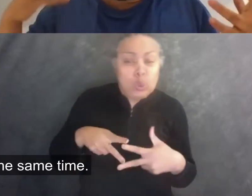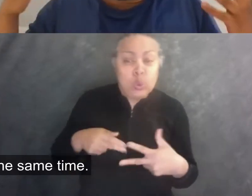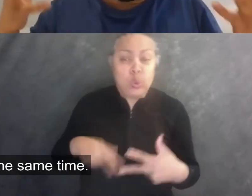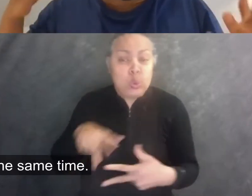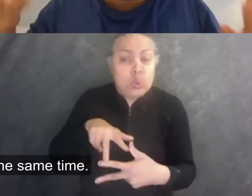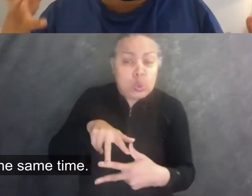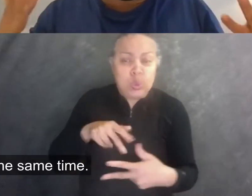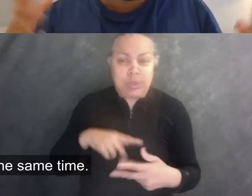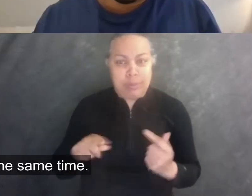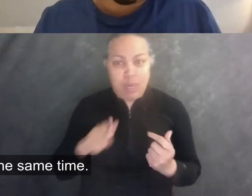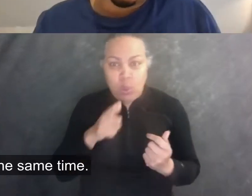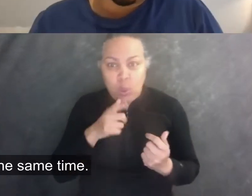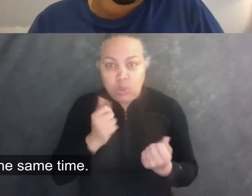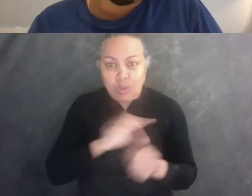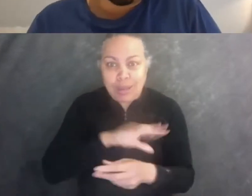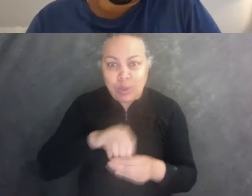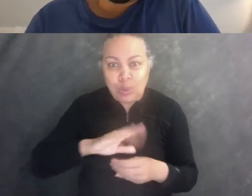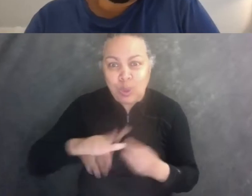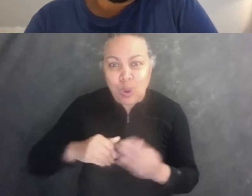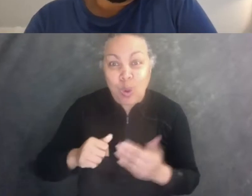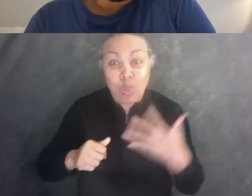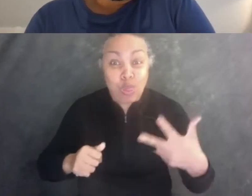trying to make all three at the same time.